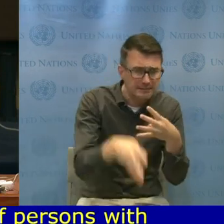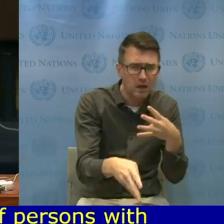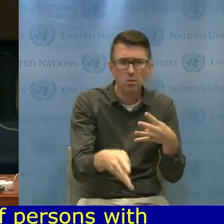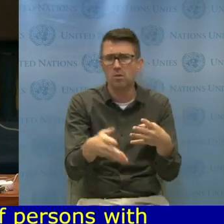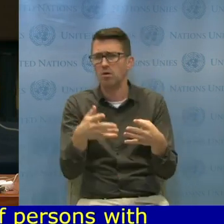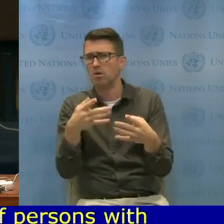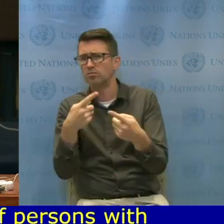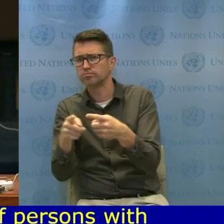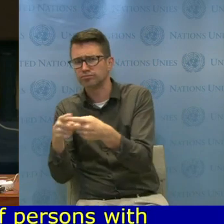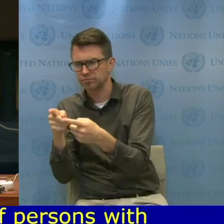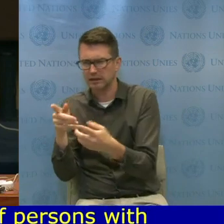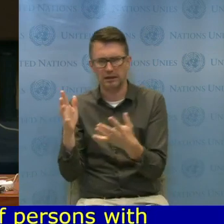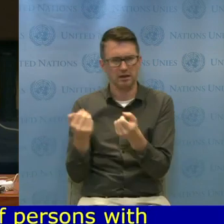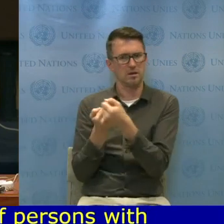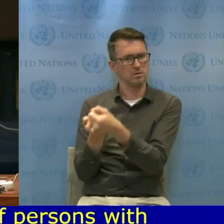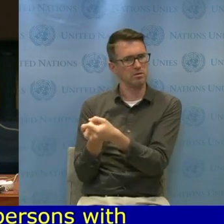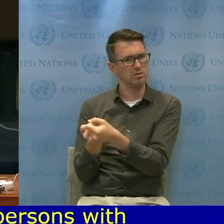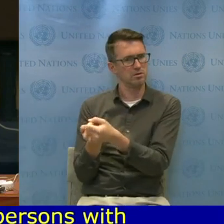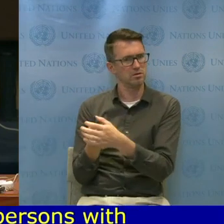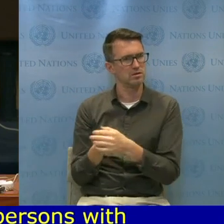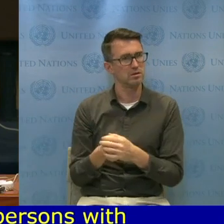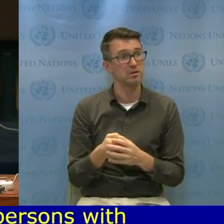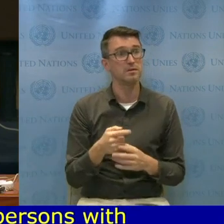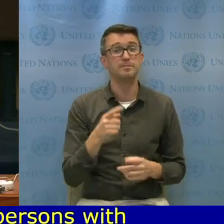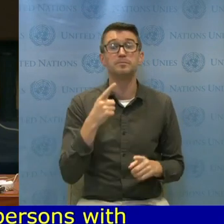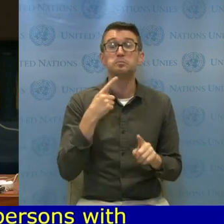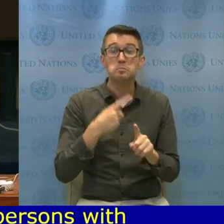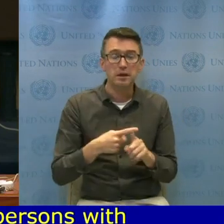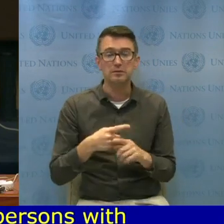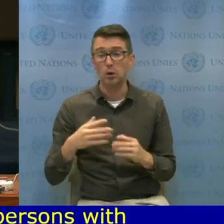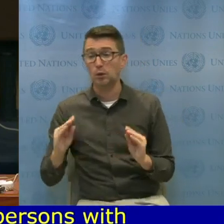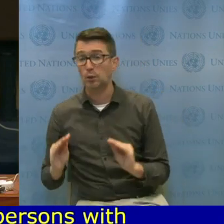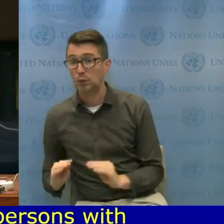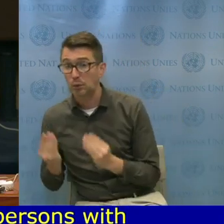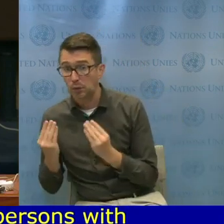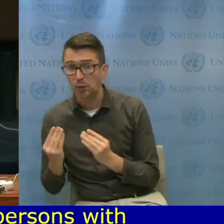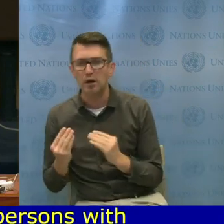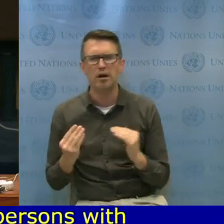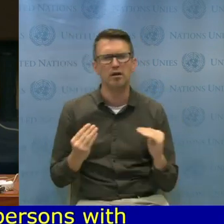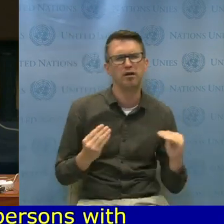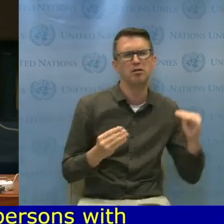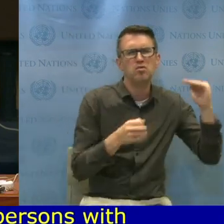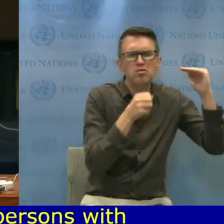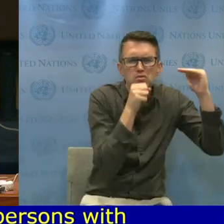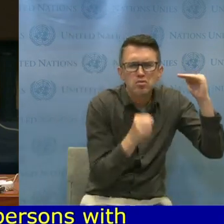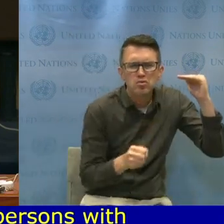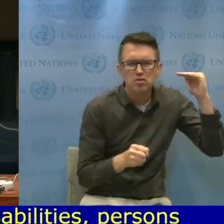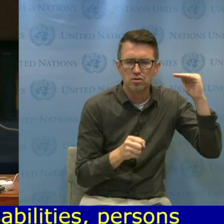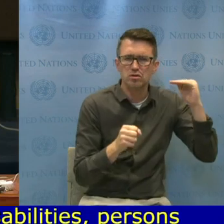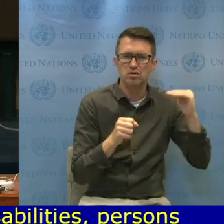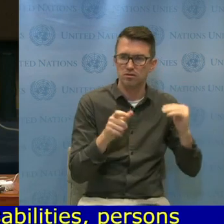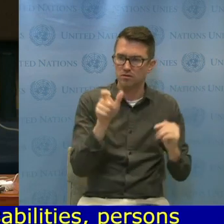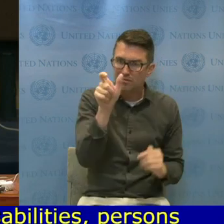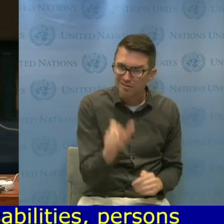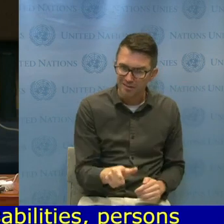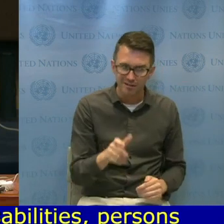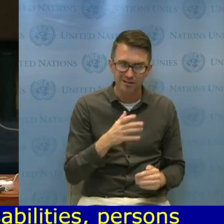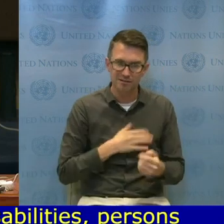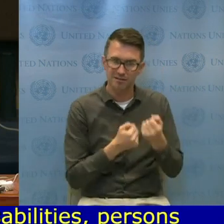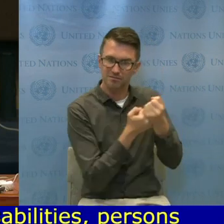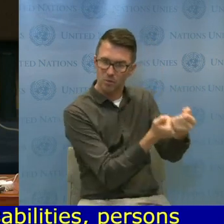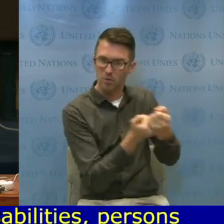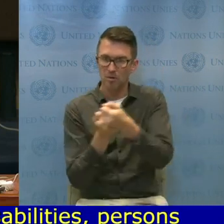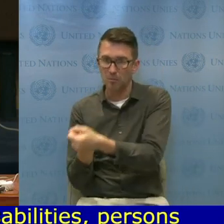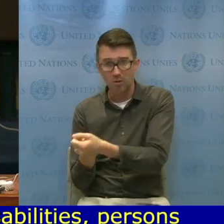and senior citizens with disabilities in particular. But how will the money matter? But